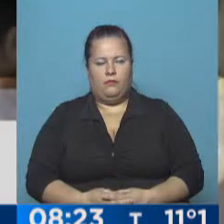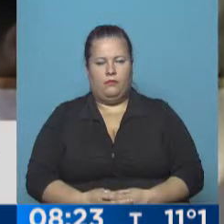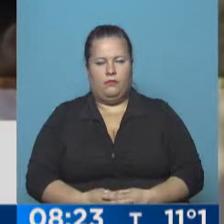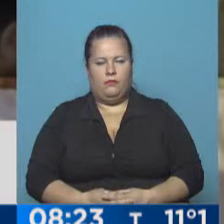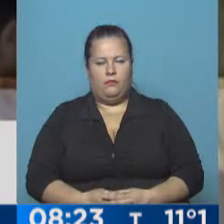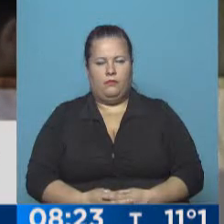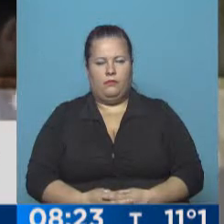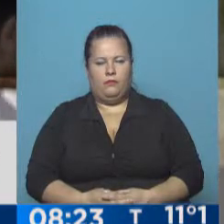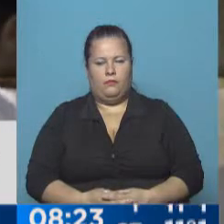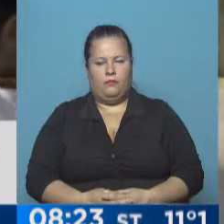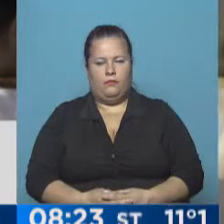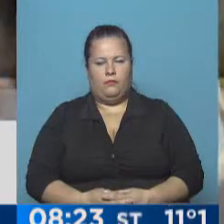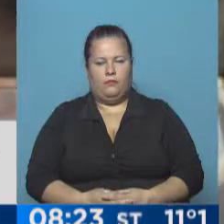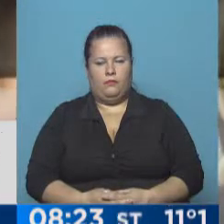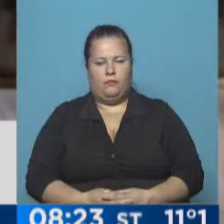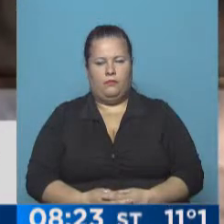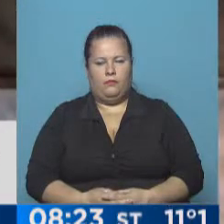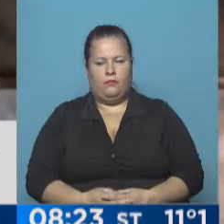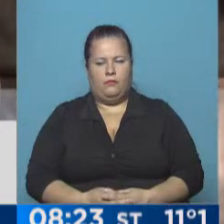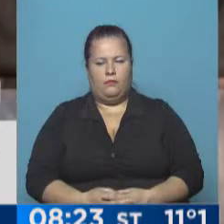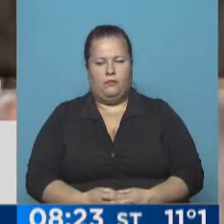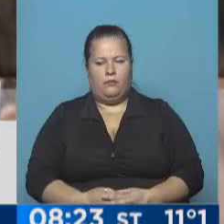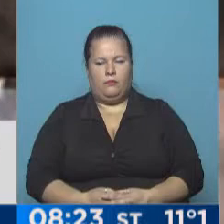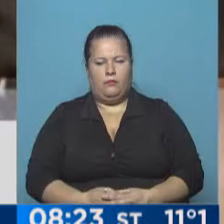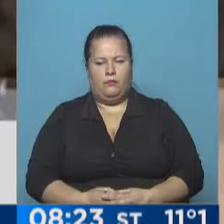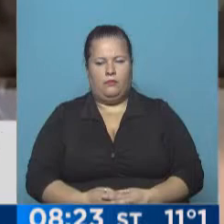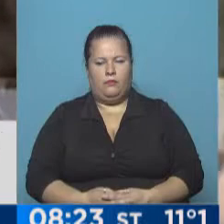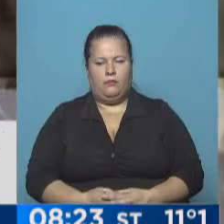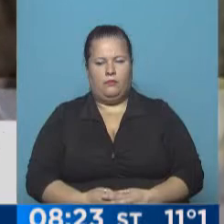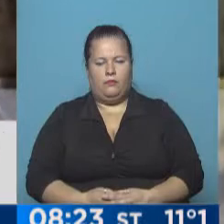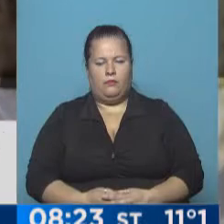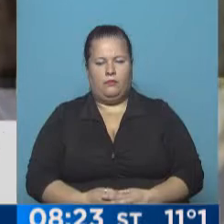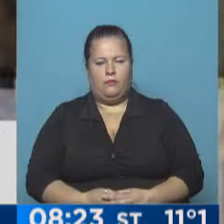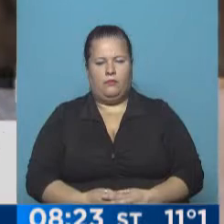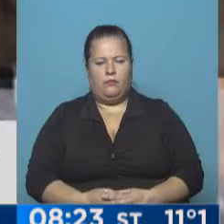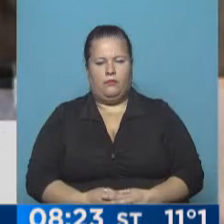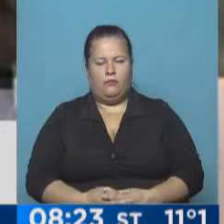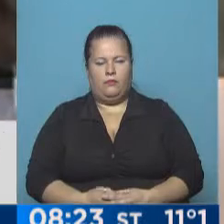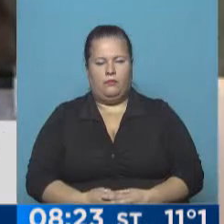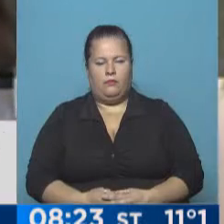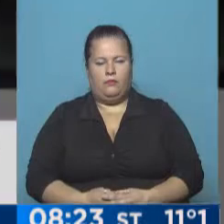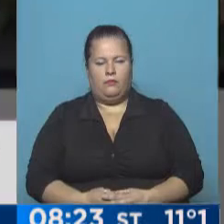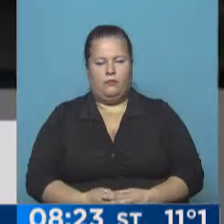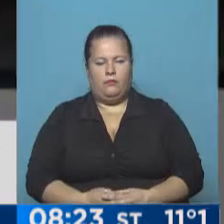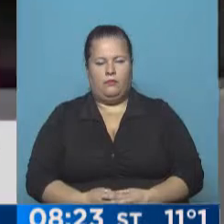the round is stone, everything, and out the city.